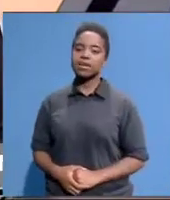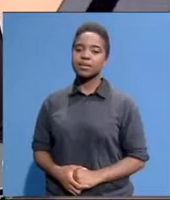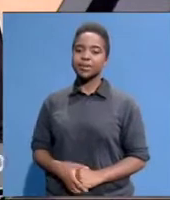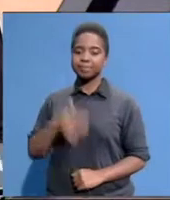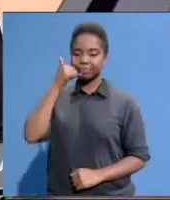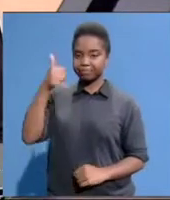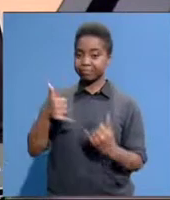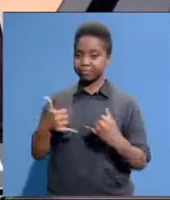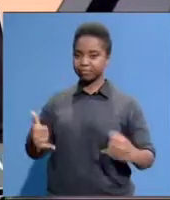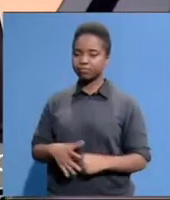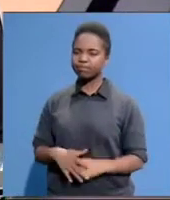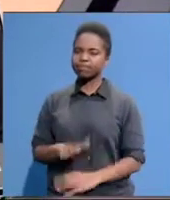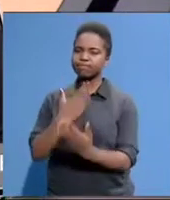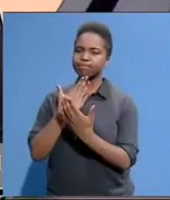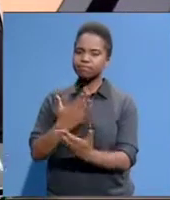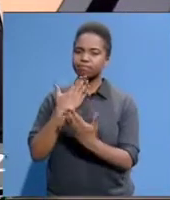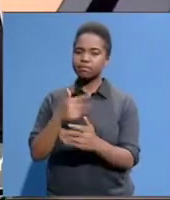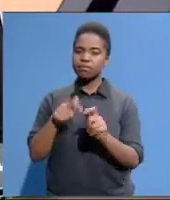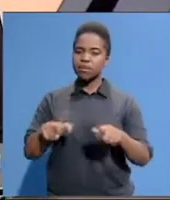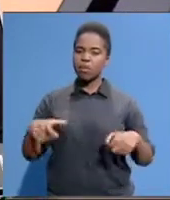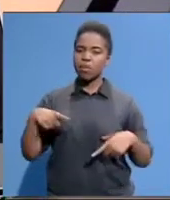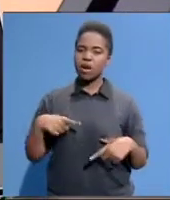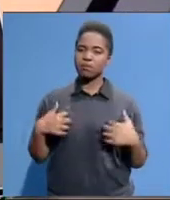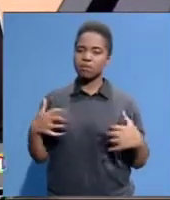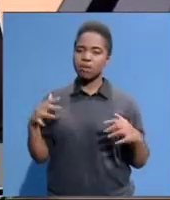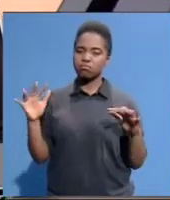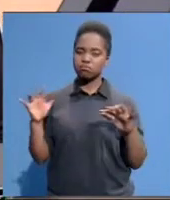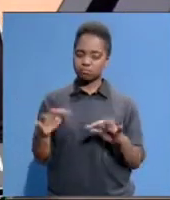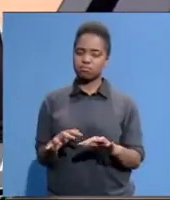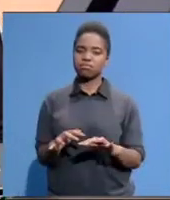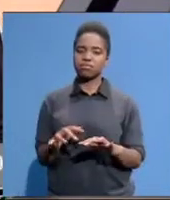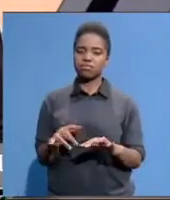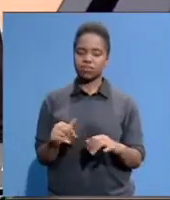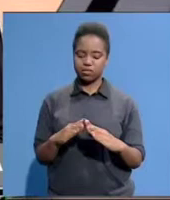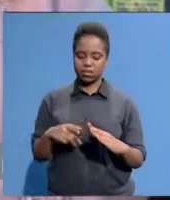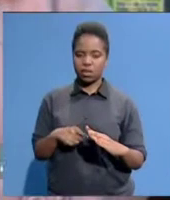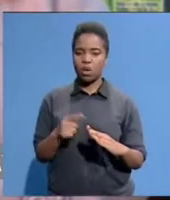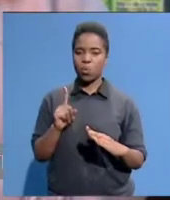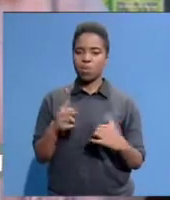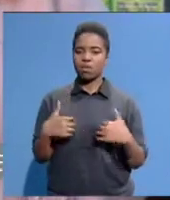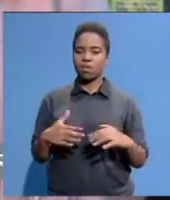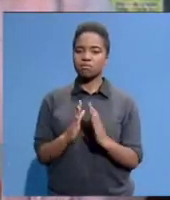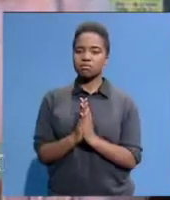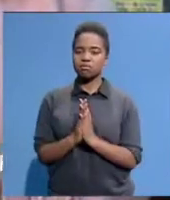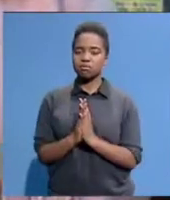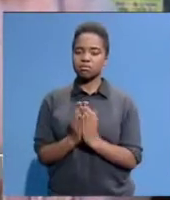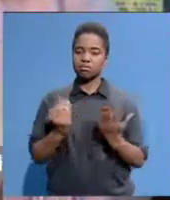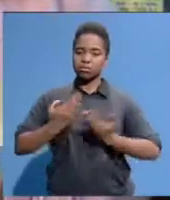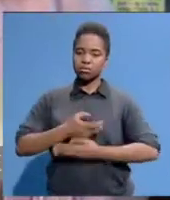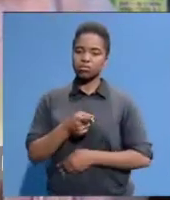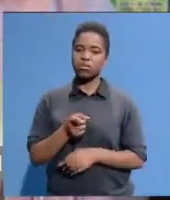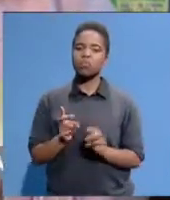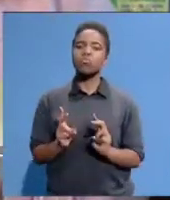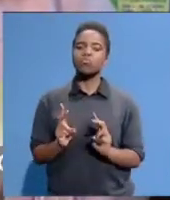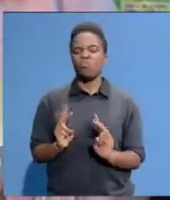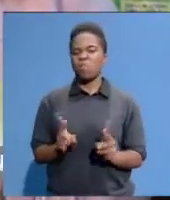sikwamkele eMthatha sibona abantu beqala ukusondelana njengoko kuza kubakho umthandazo wasebusuku. Isiphethe